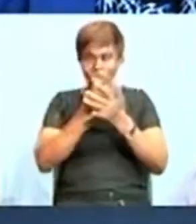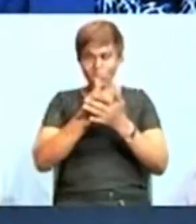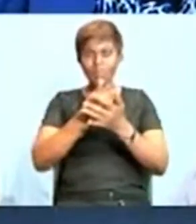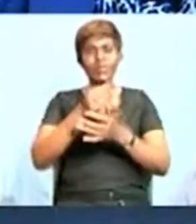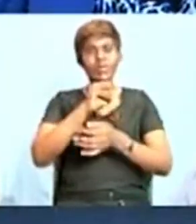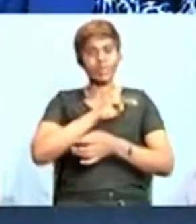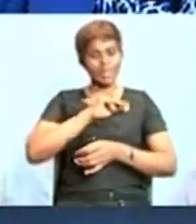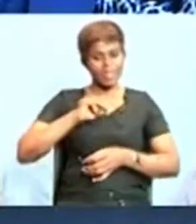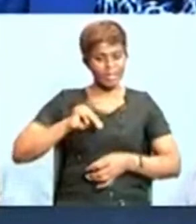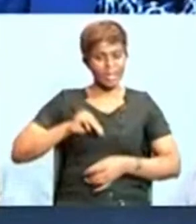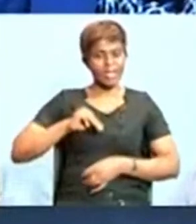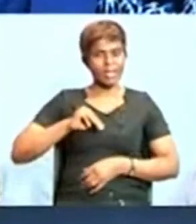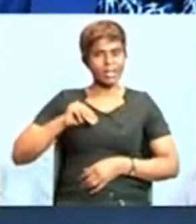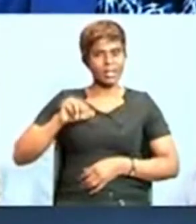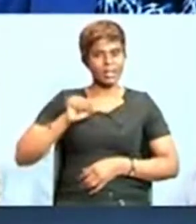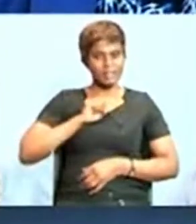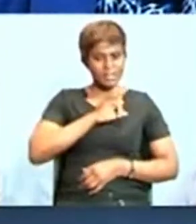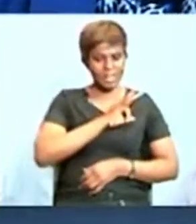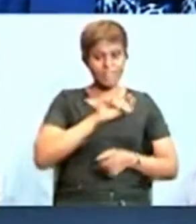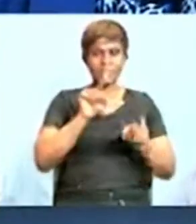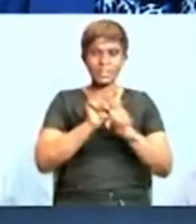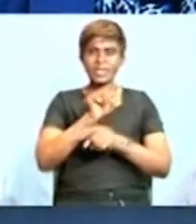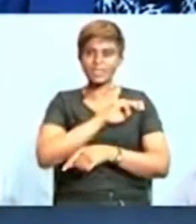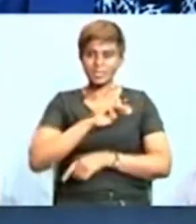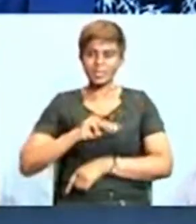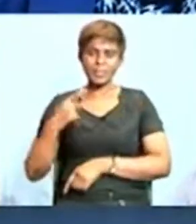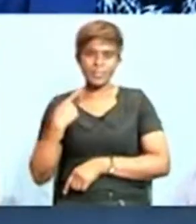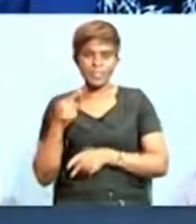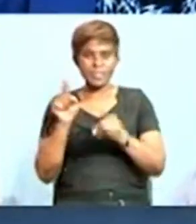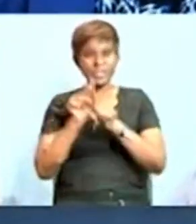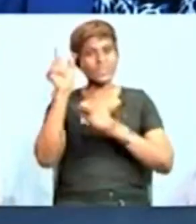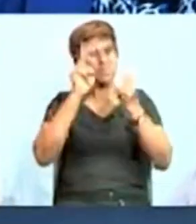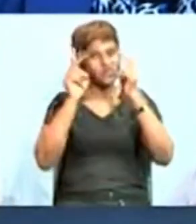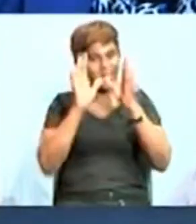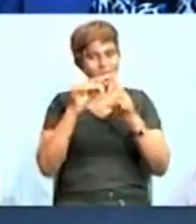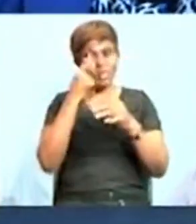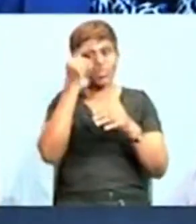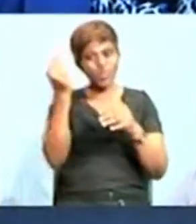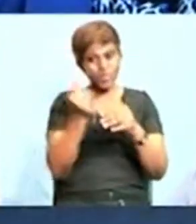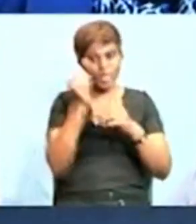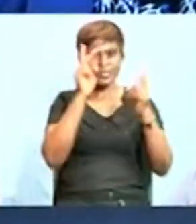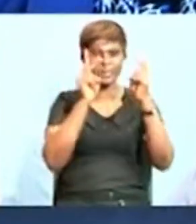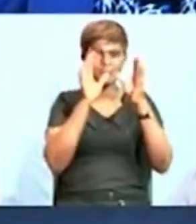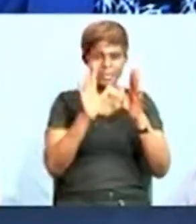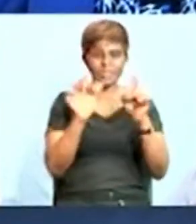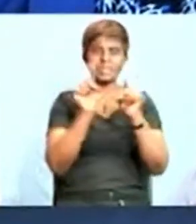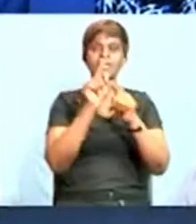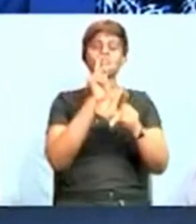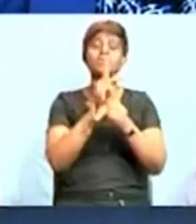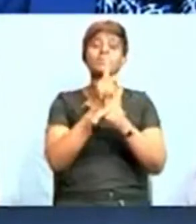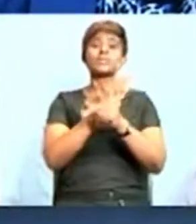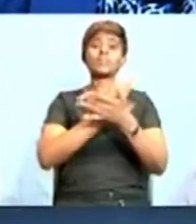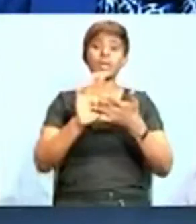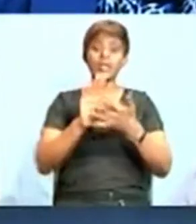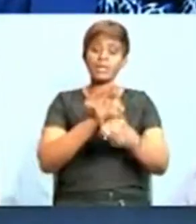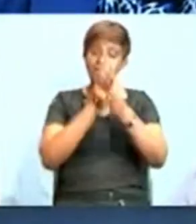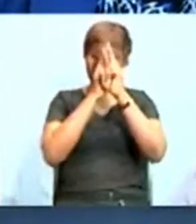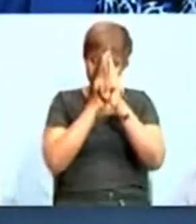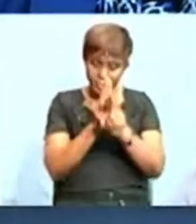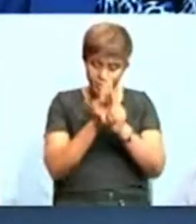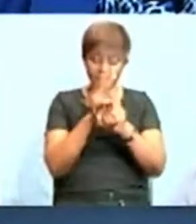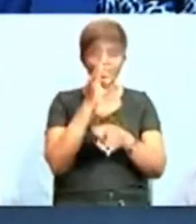staff, members of Parliament, and even our visitors that come to visit Parliament. So this is in respect to Parliament